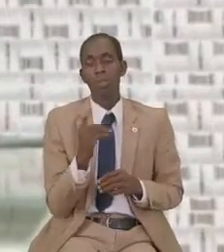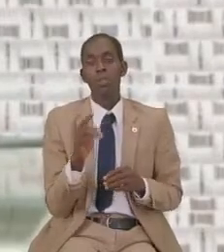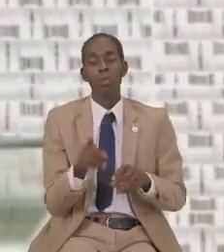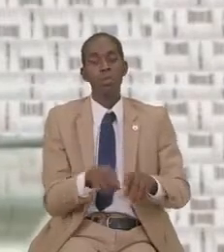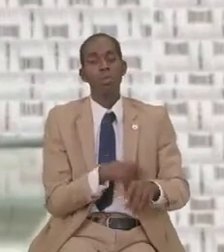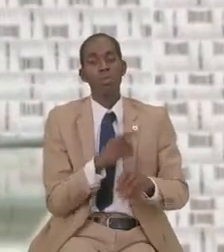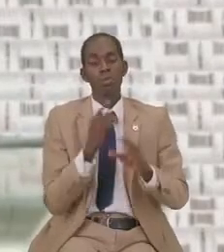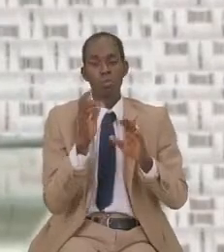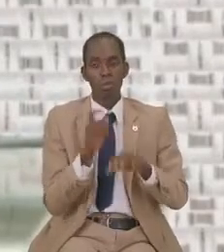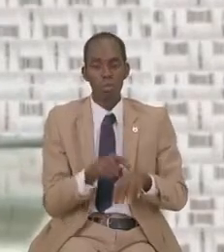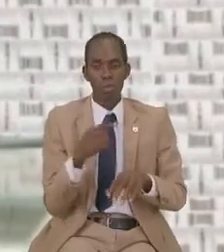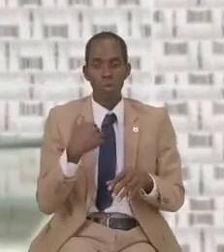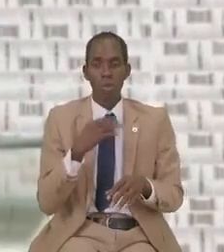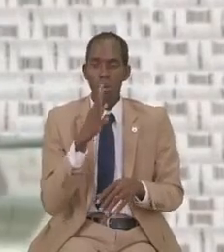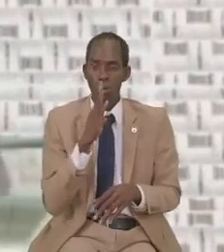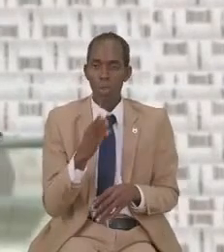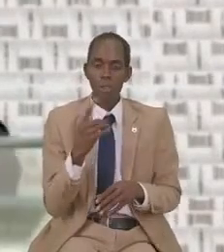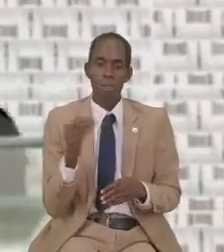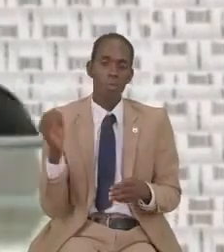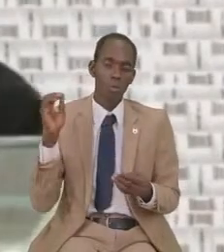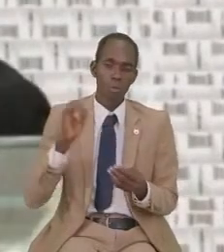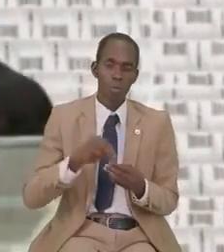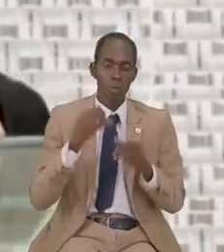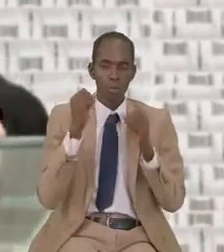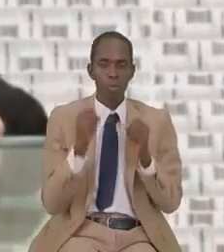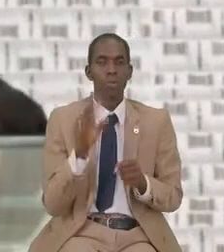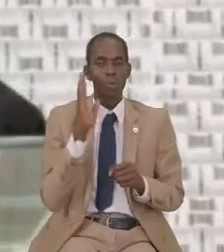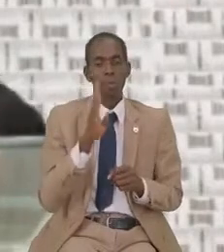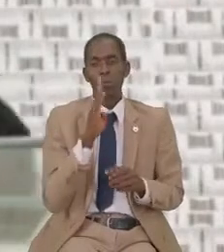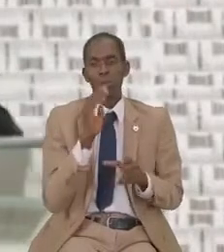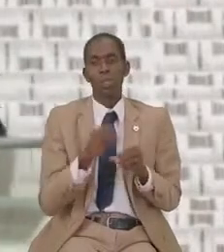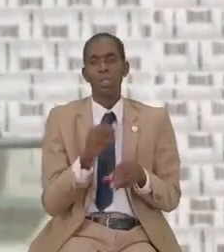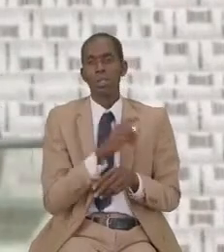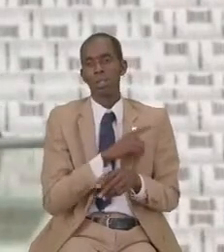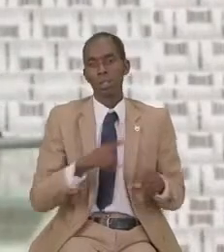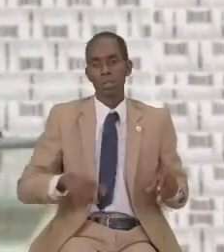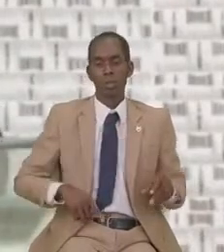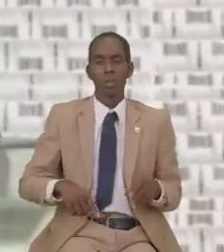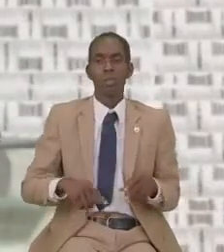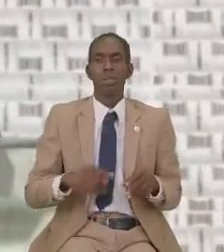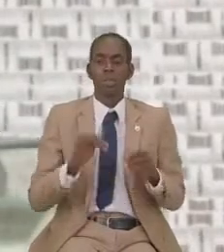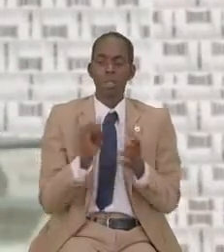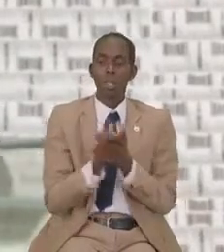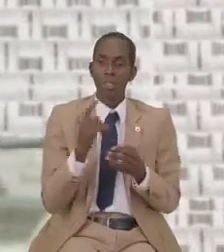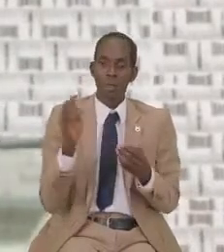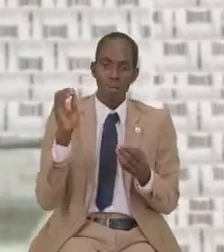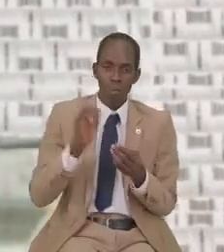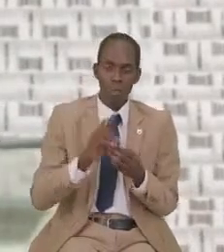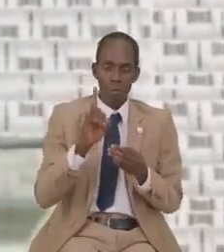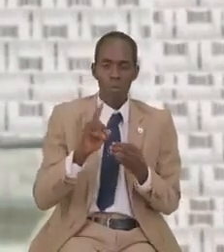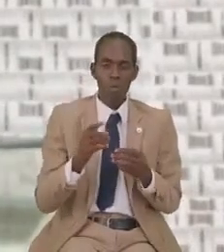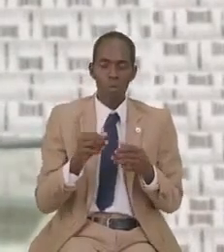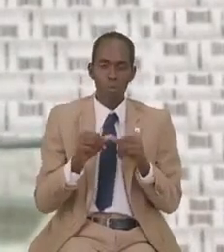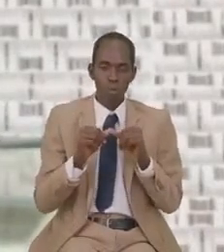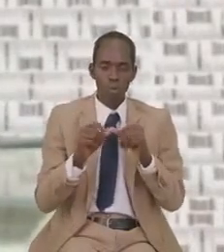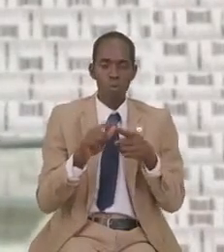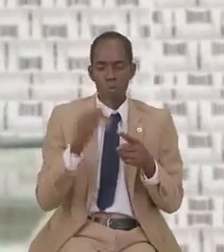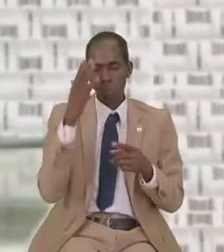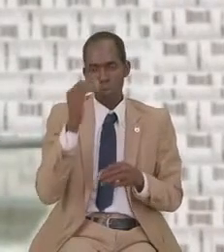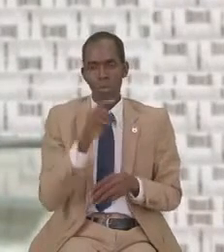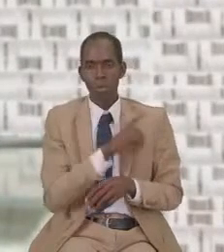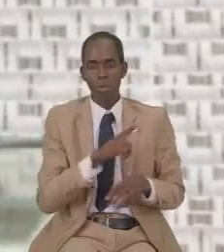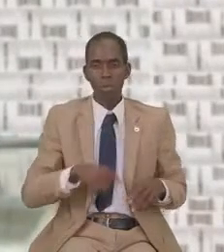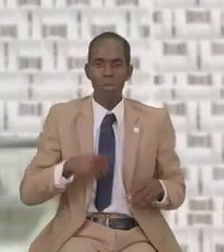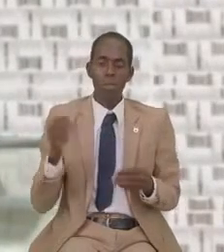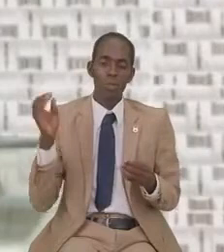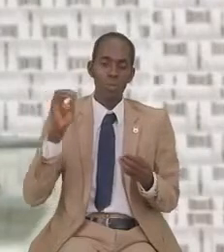will. That the more I get to know the Lord, the more I know him deeper. The more zealous I